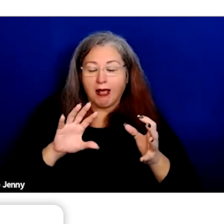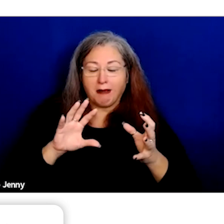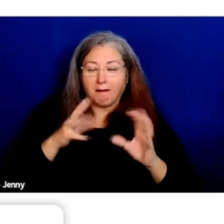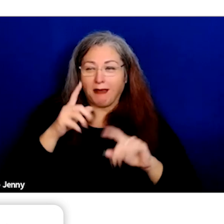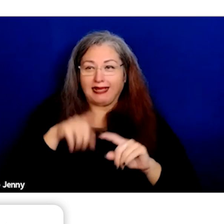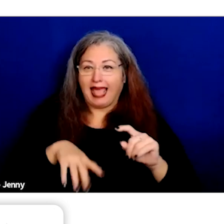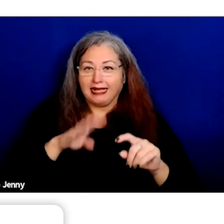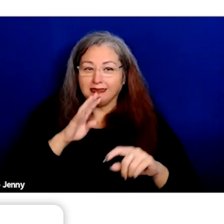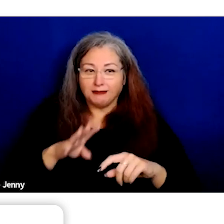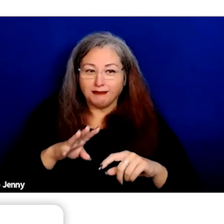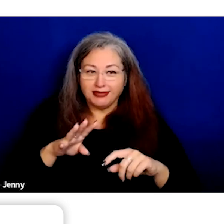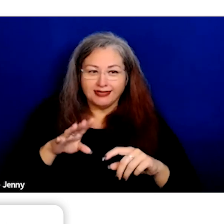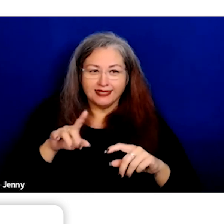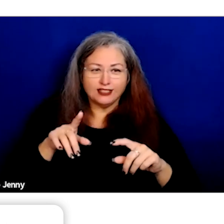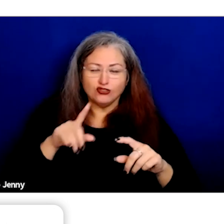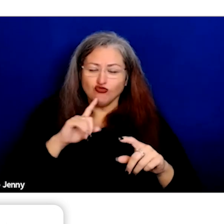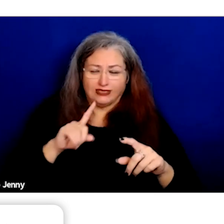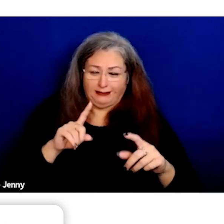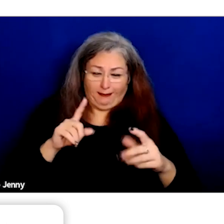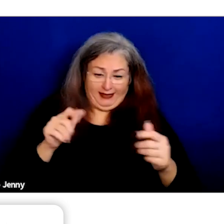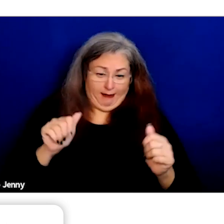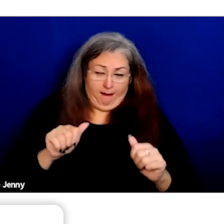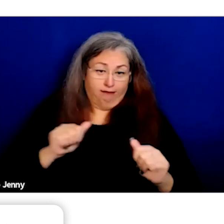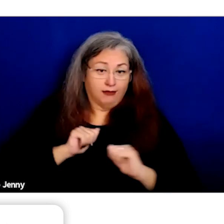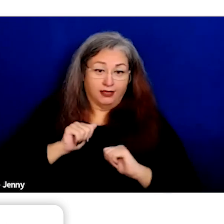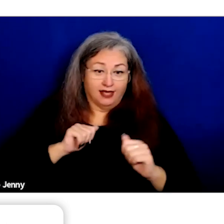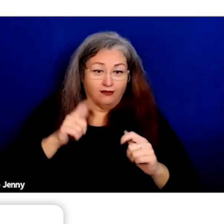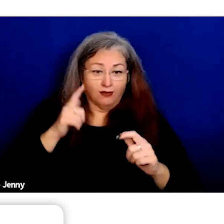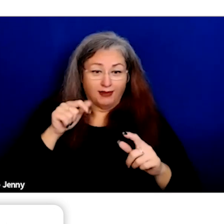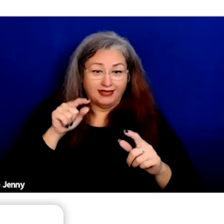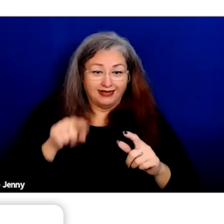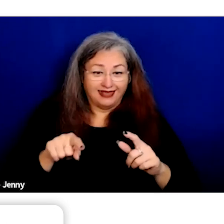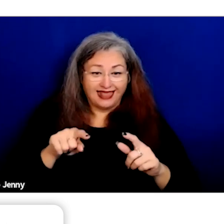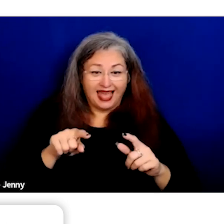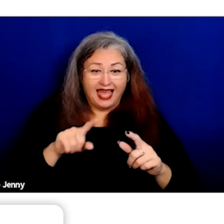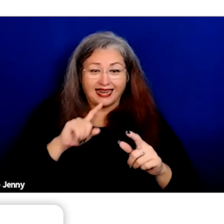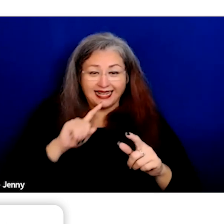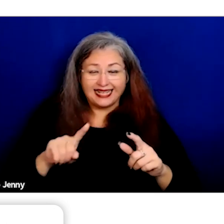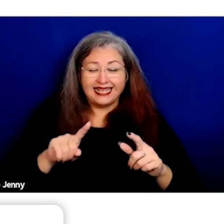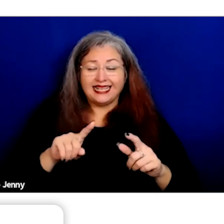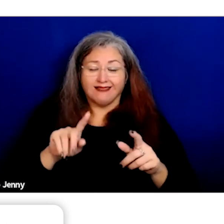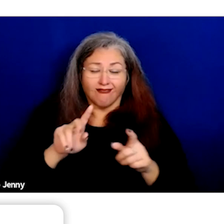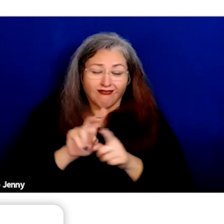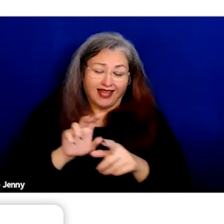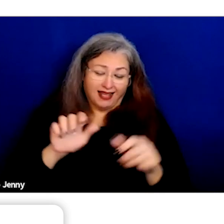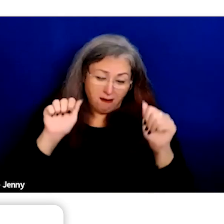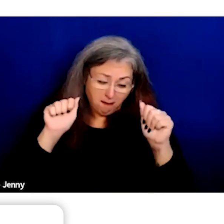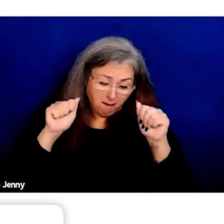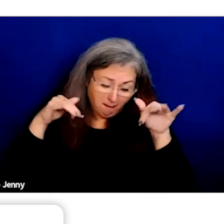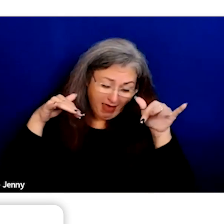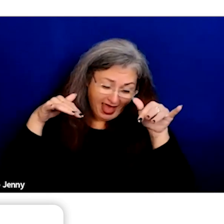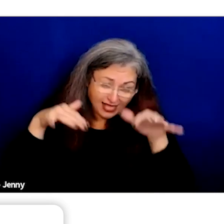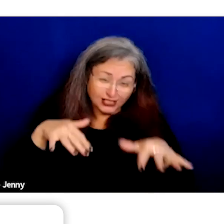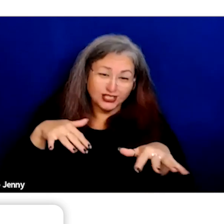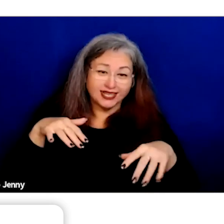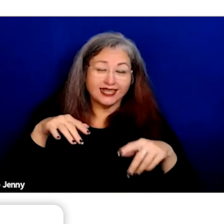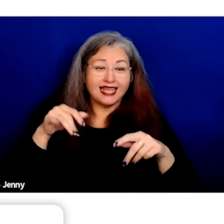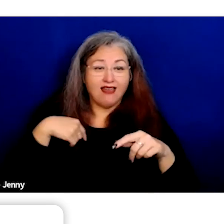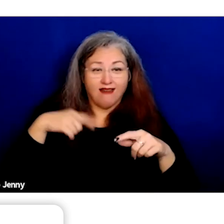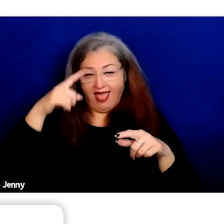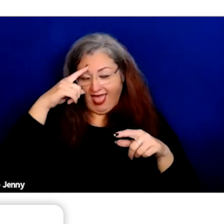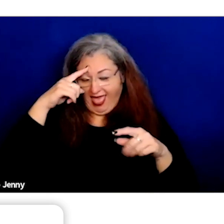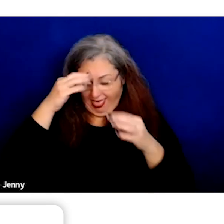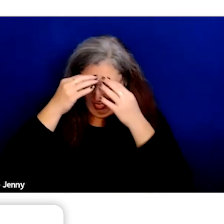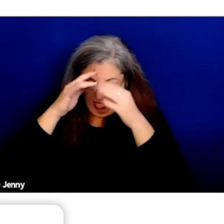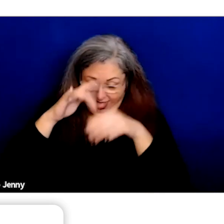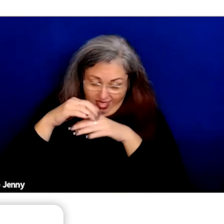thing. Like, just being that, because that's fucking magic. And when I get in my head, I say that shit out